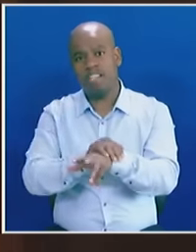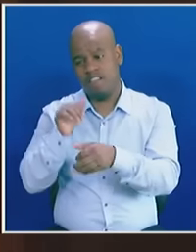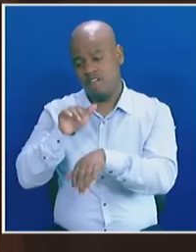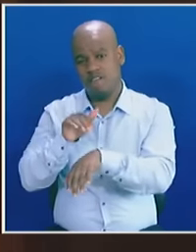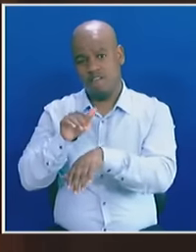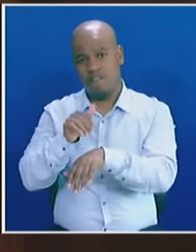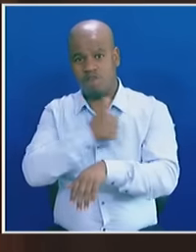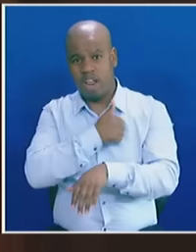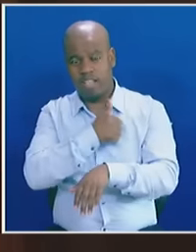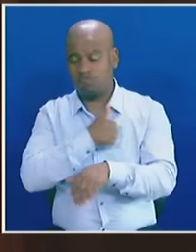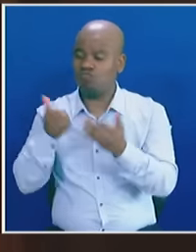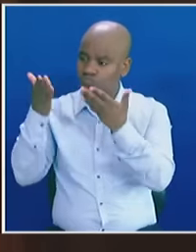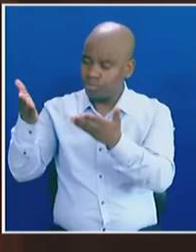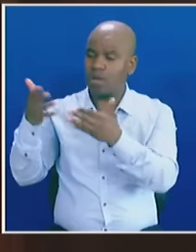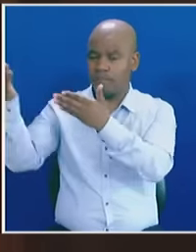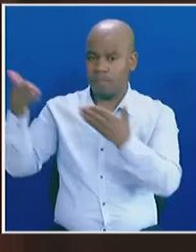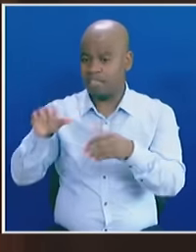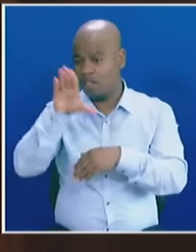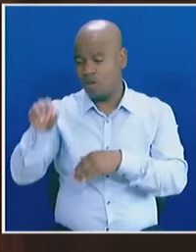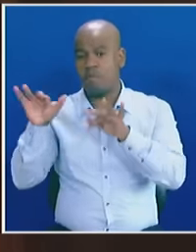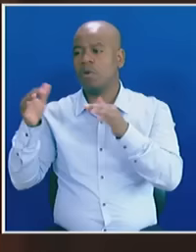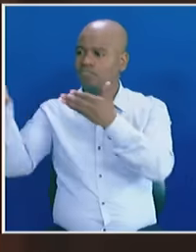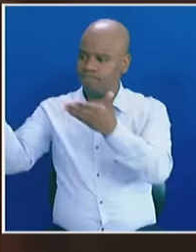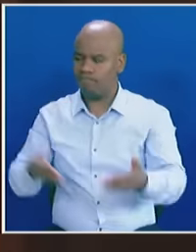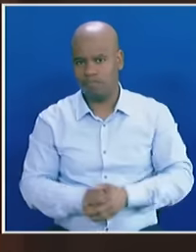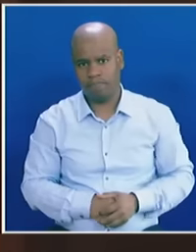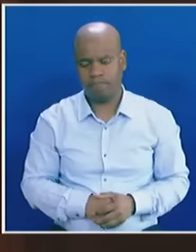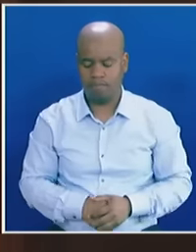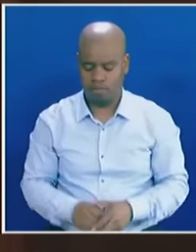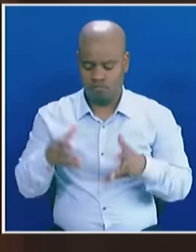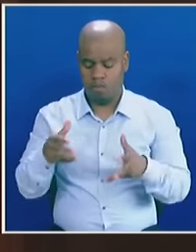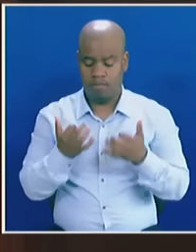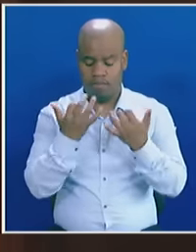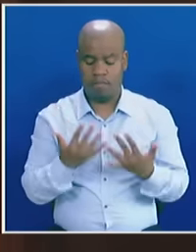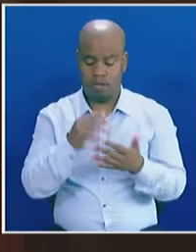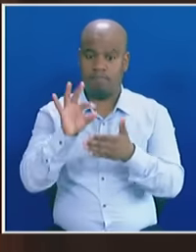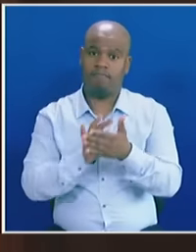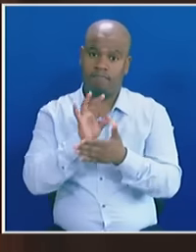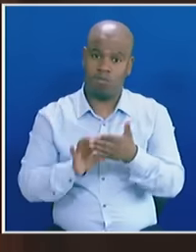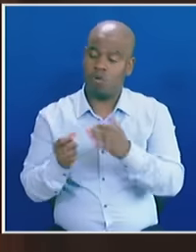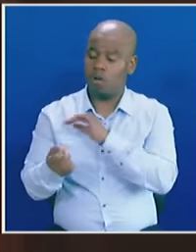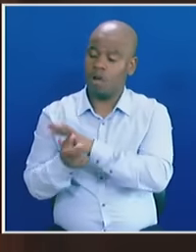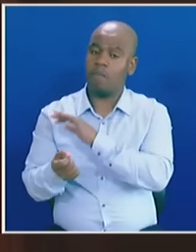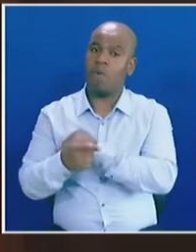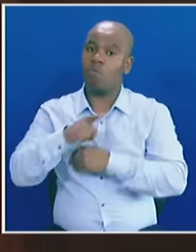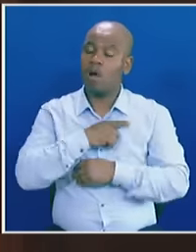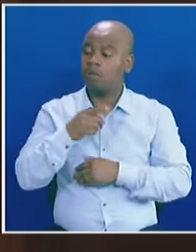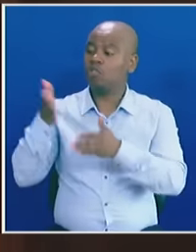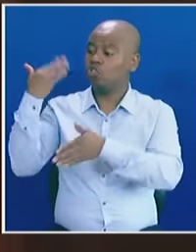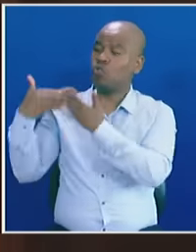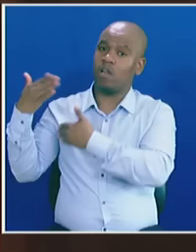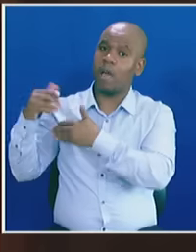fellow South Africans. Chairperson, today's budget vote takes place during the historic month of